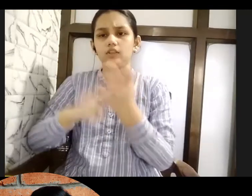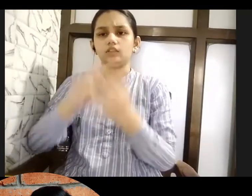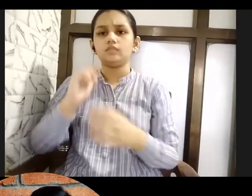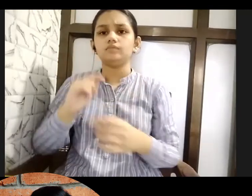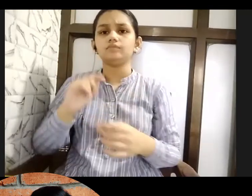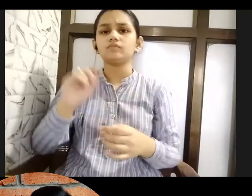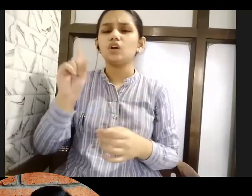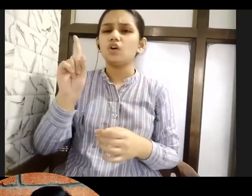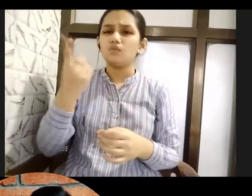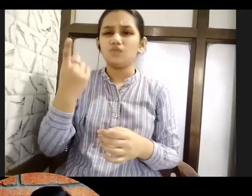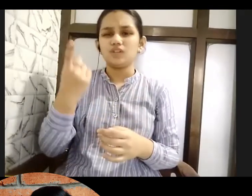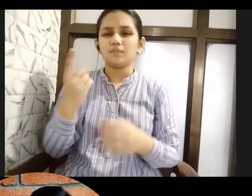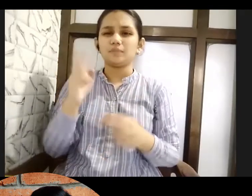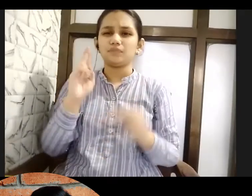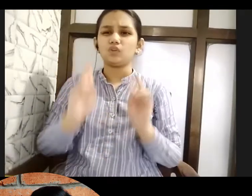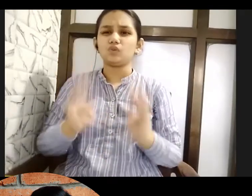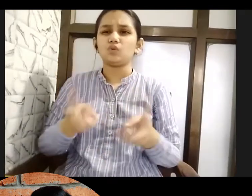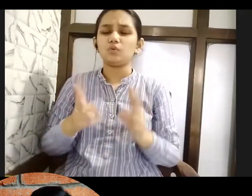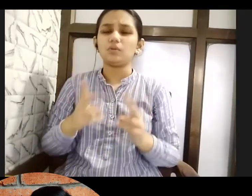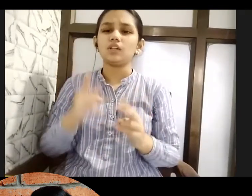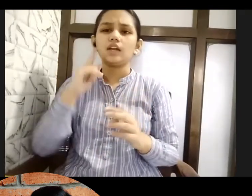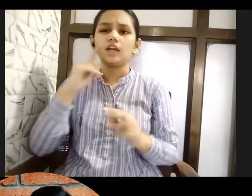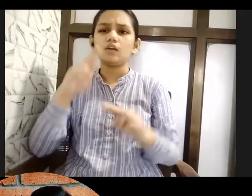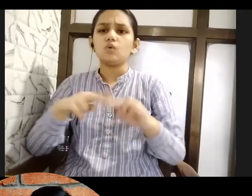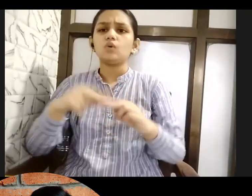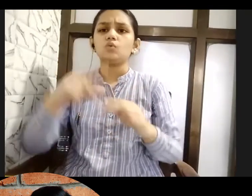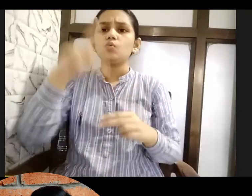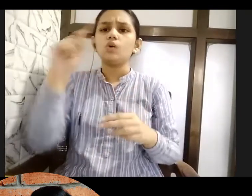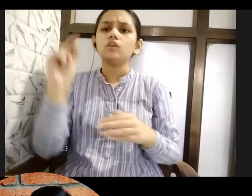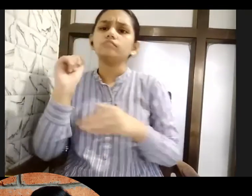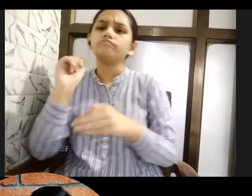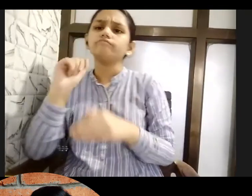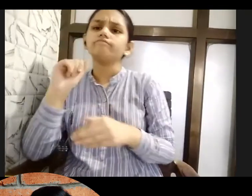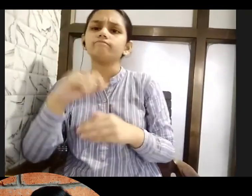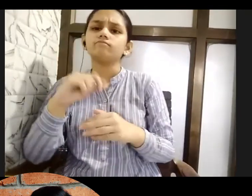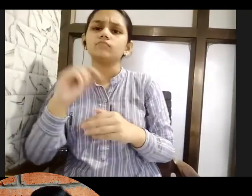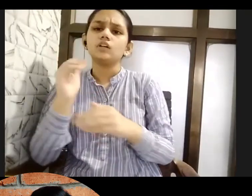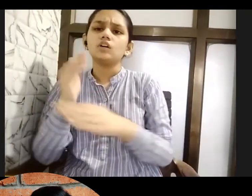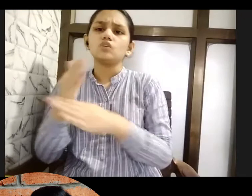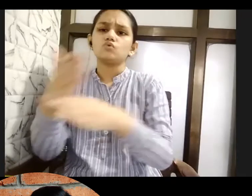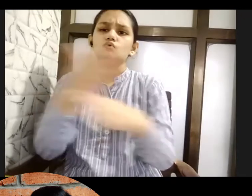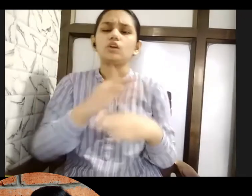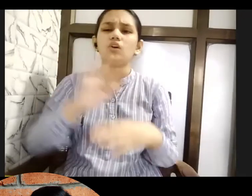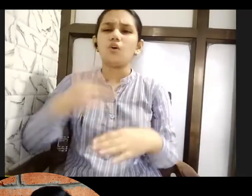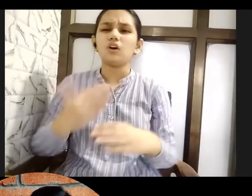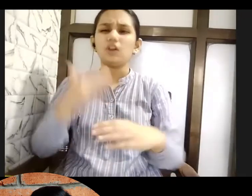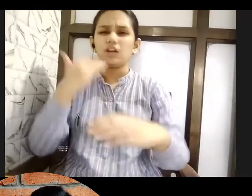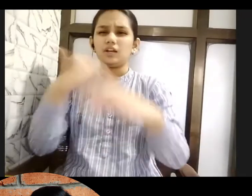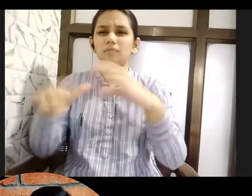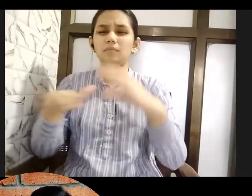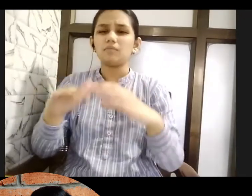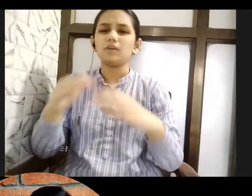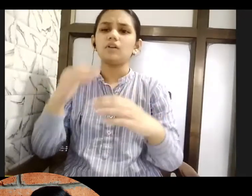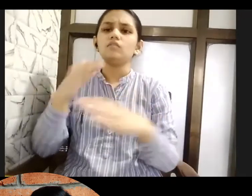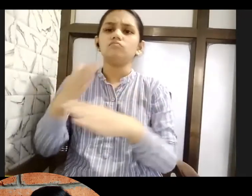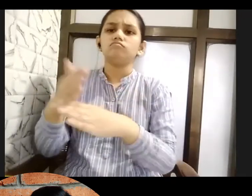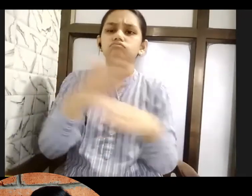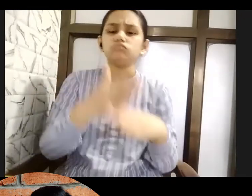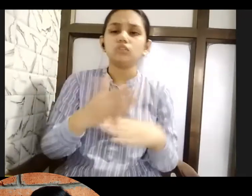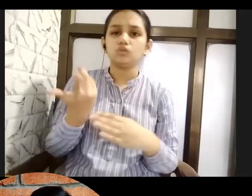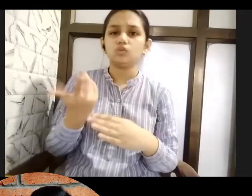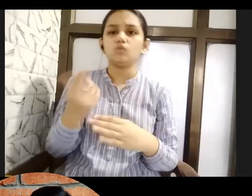Normally when we want to share on WhatsApp or on email or on website, we